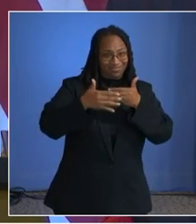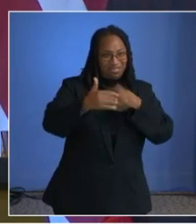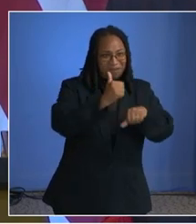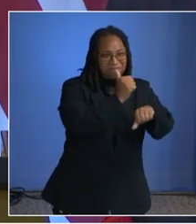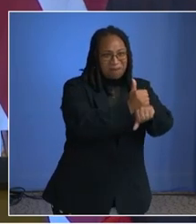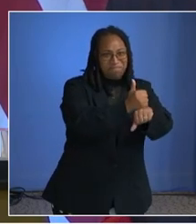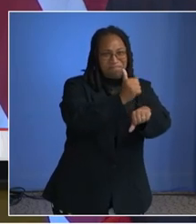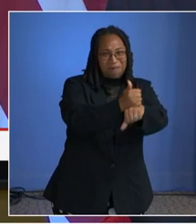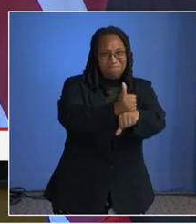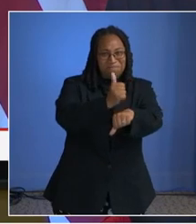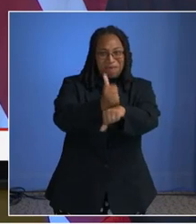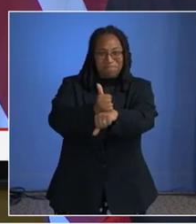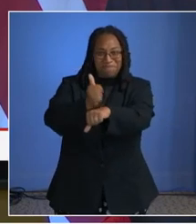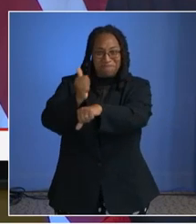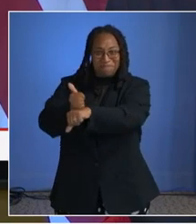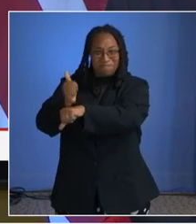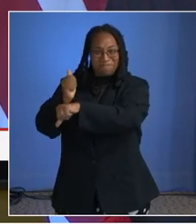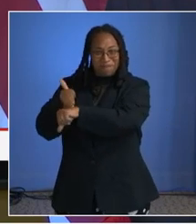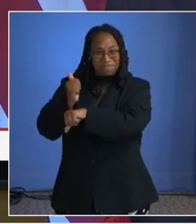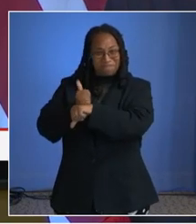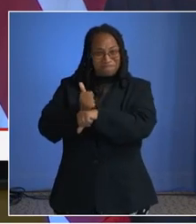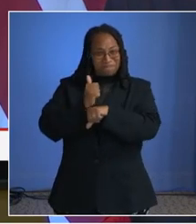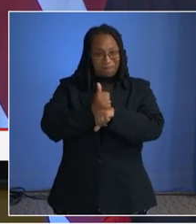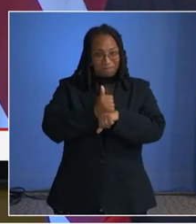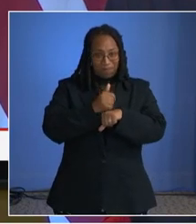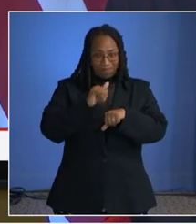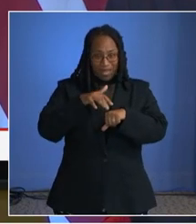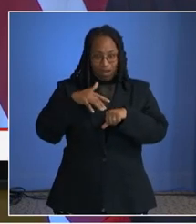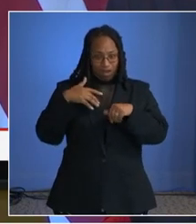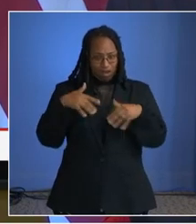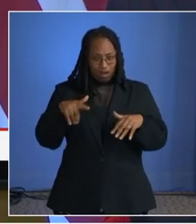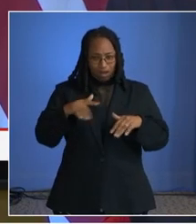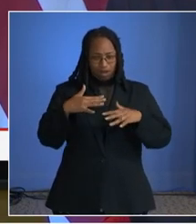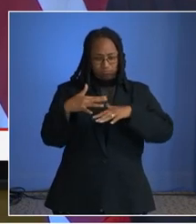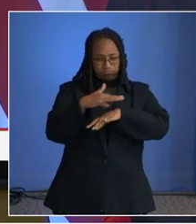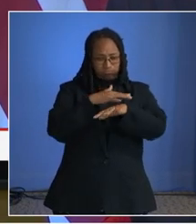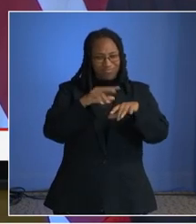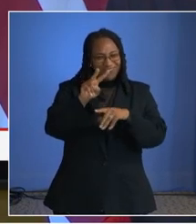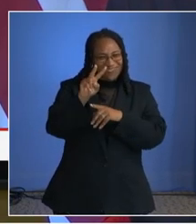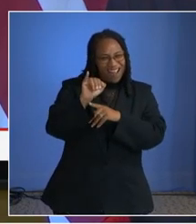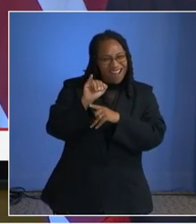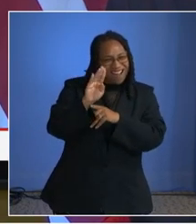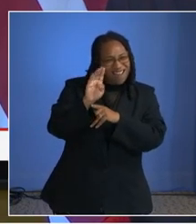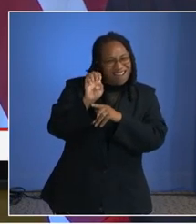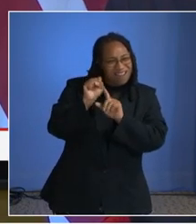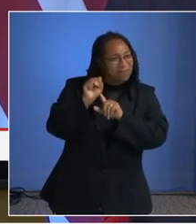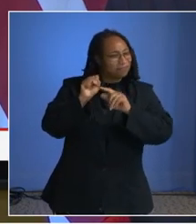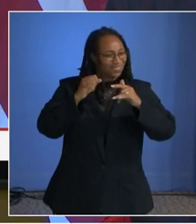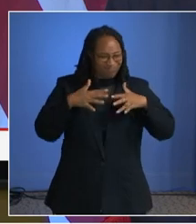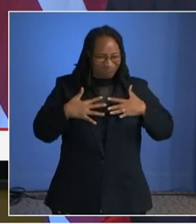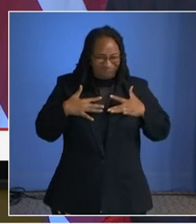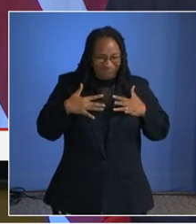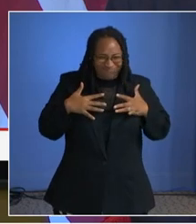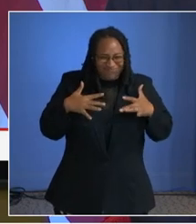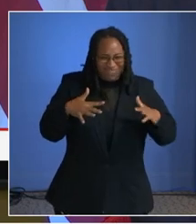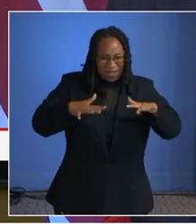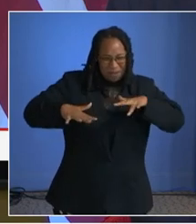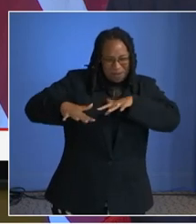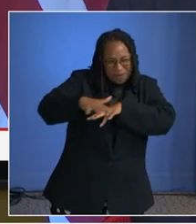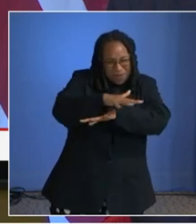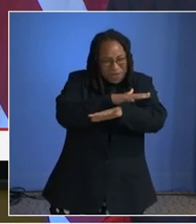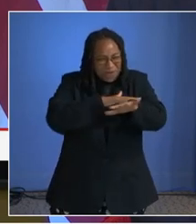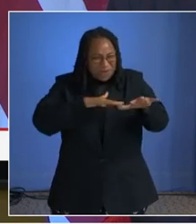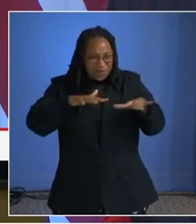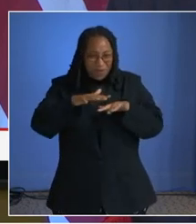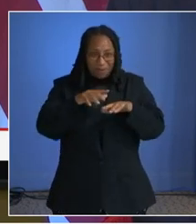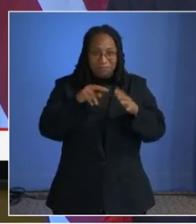of how the district's vibrancy is fully restored and our comeback continues. This